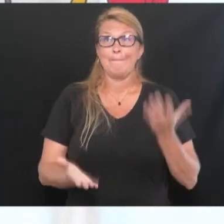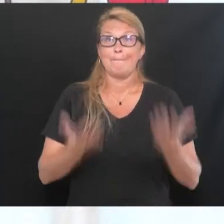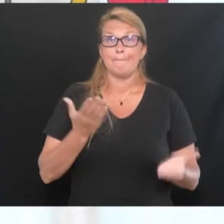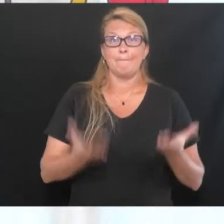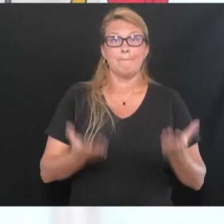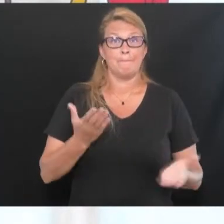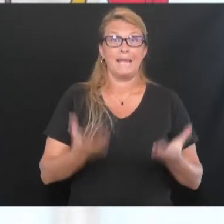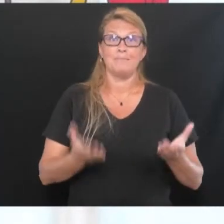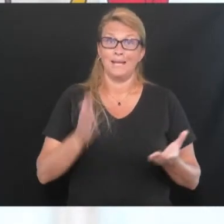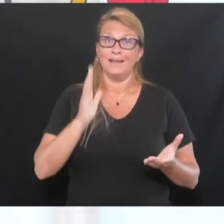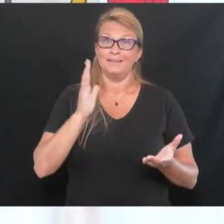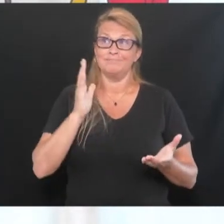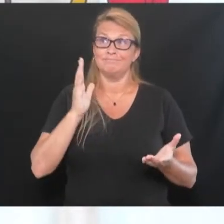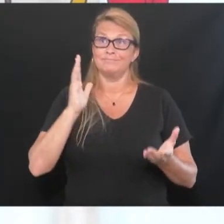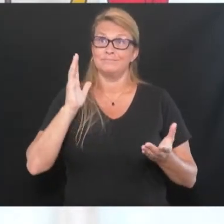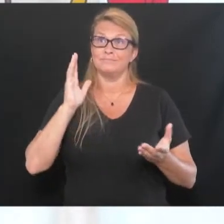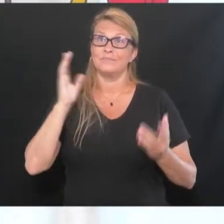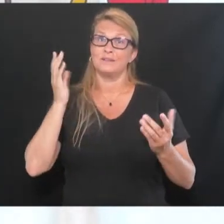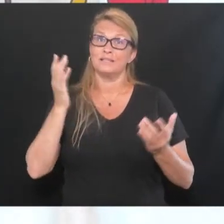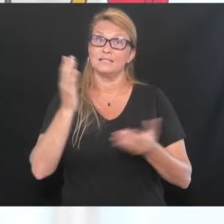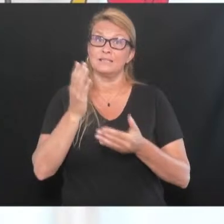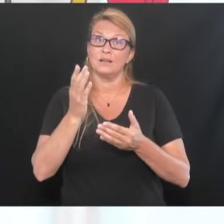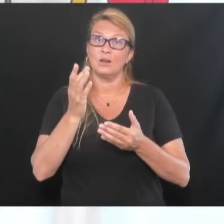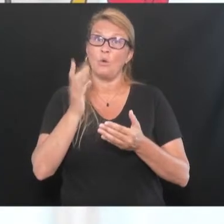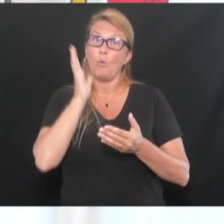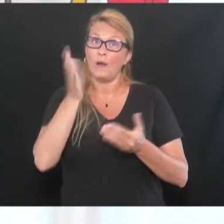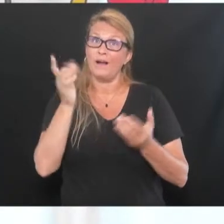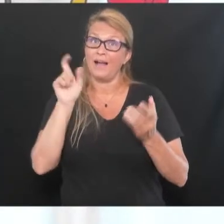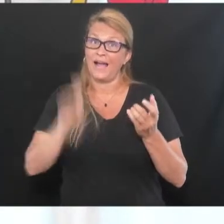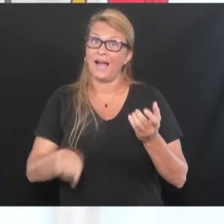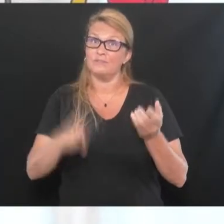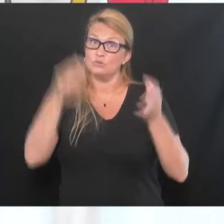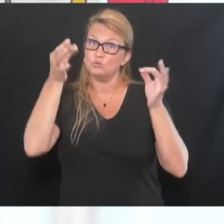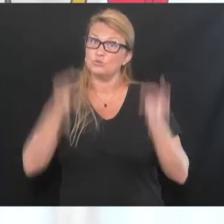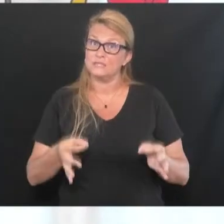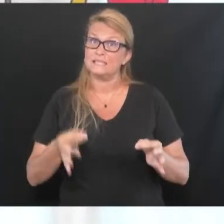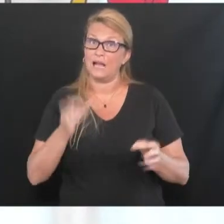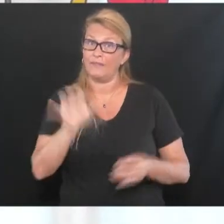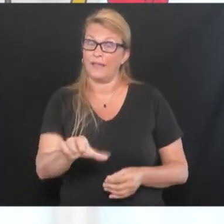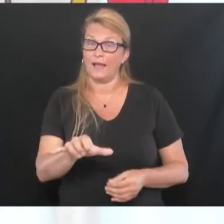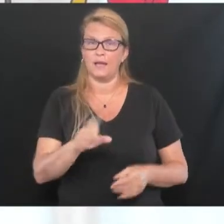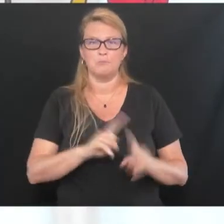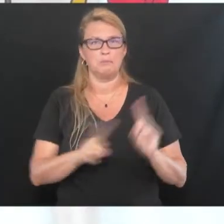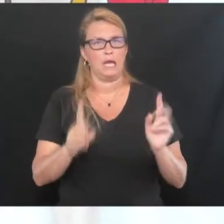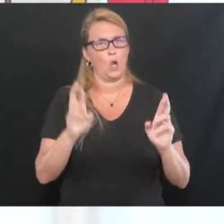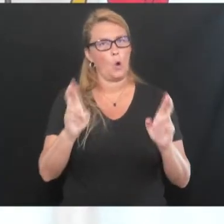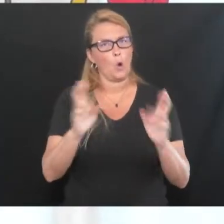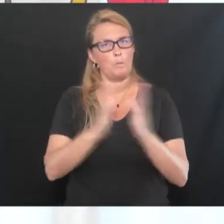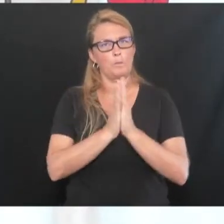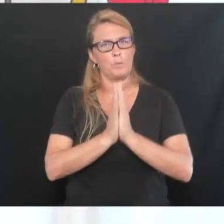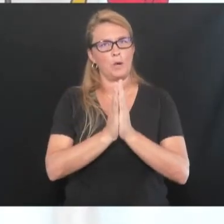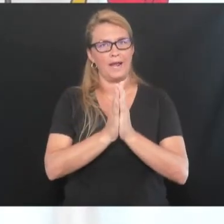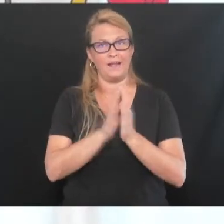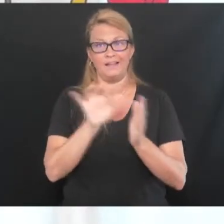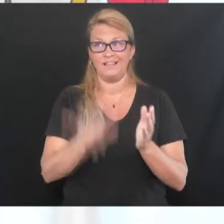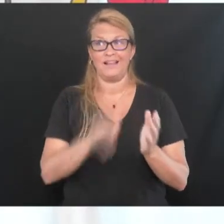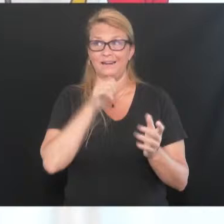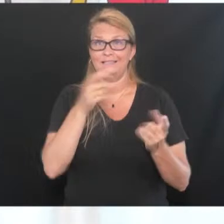go that way. But today's not that day. And let's hope and pray that that point in time does not come